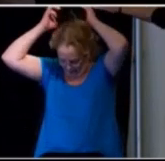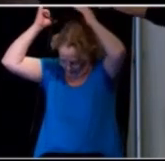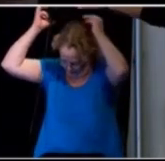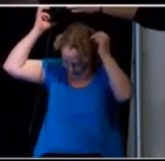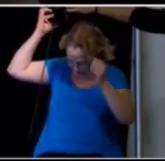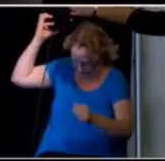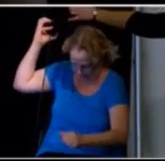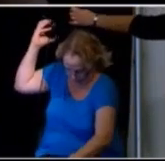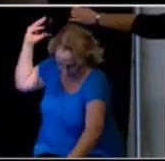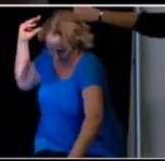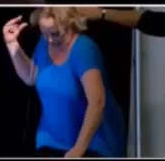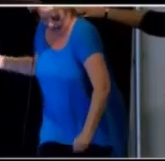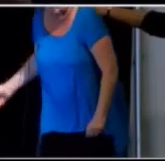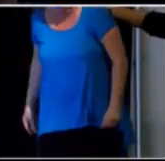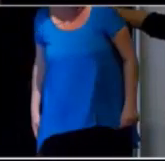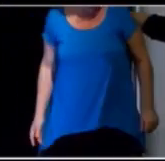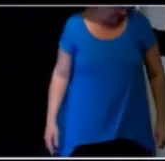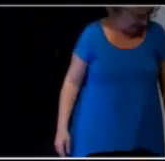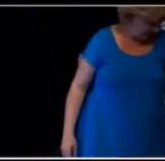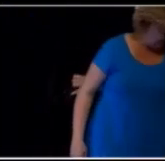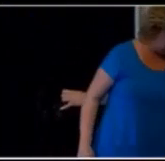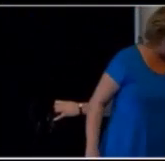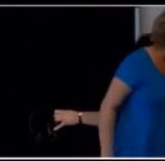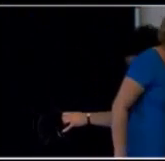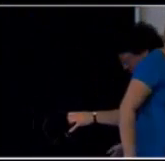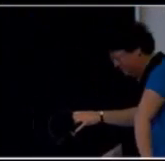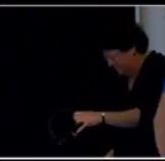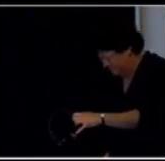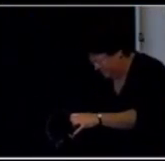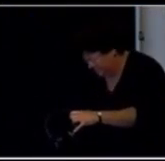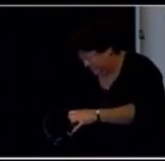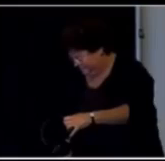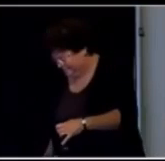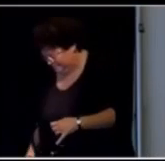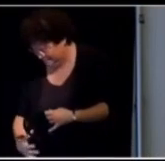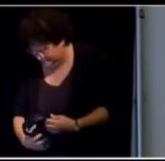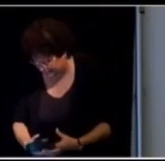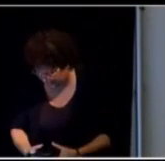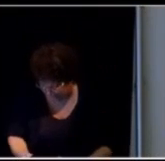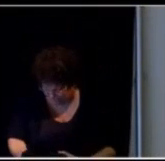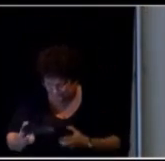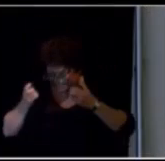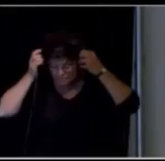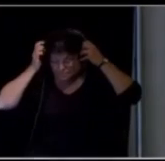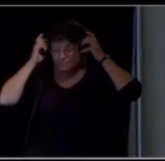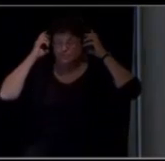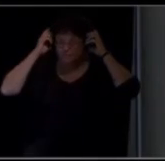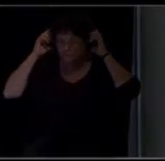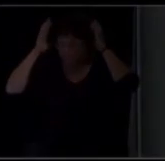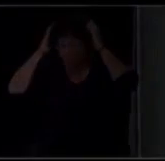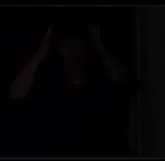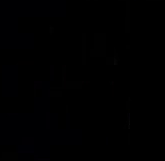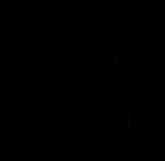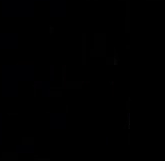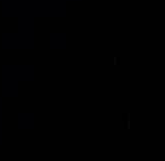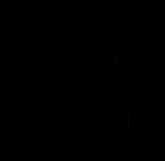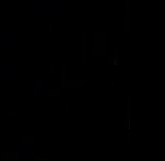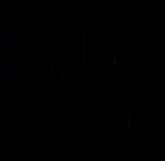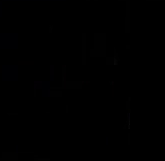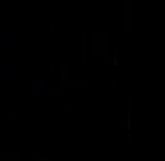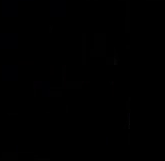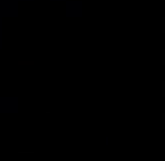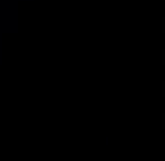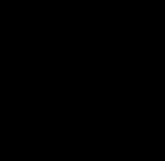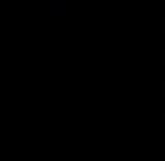labor, and cost. That's the expectation. So I think that dramatically improves the capability of the Powerwall